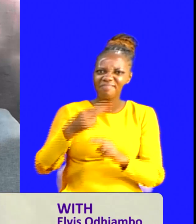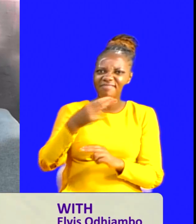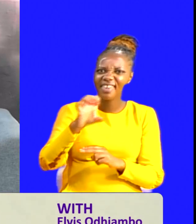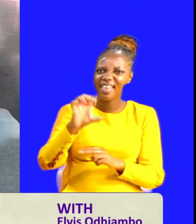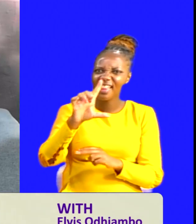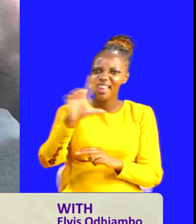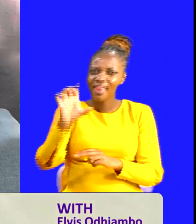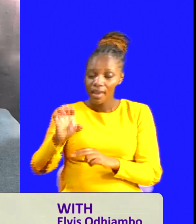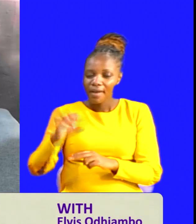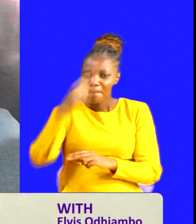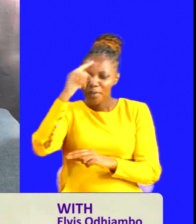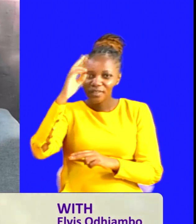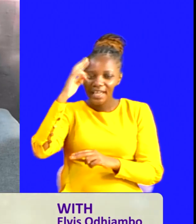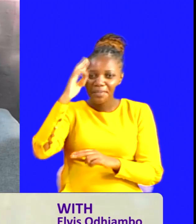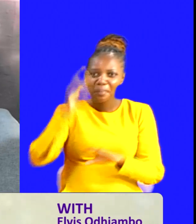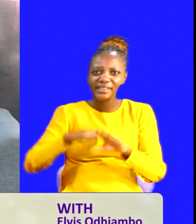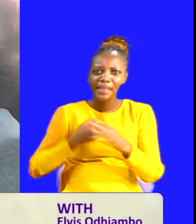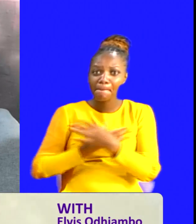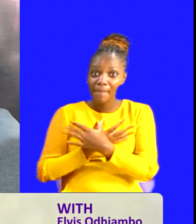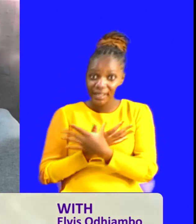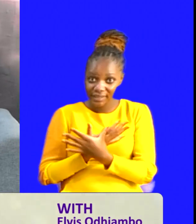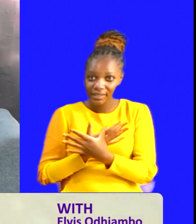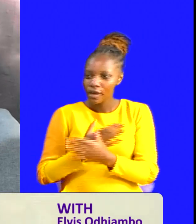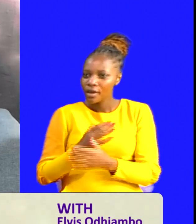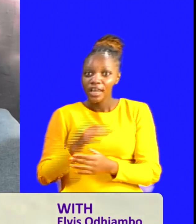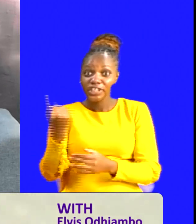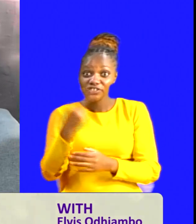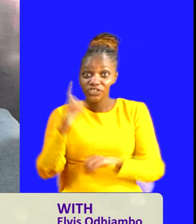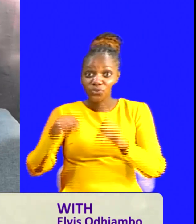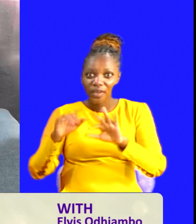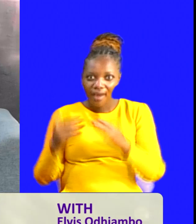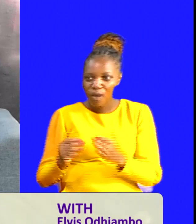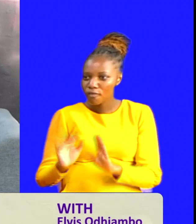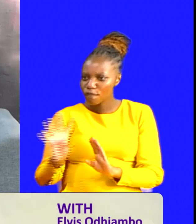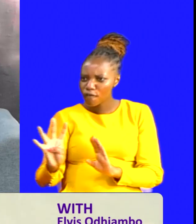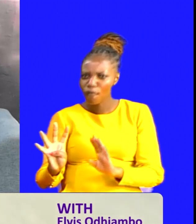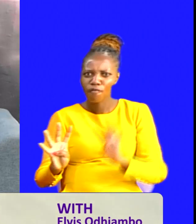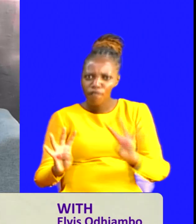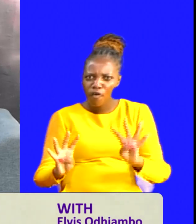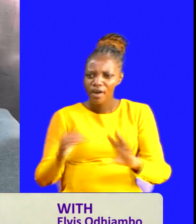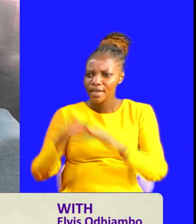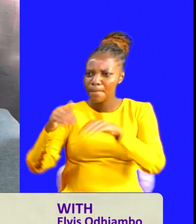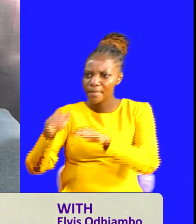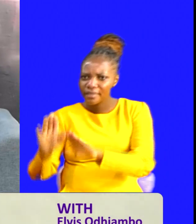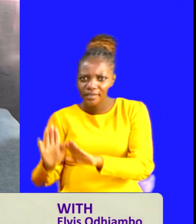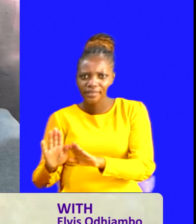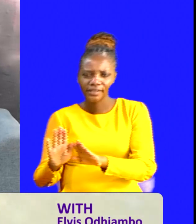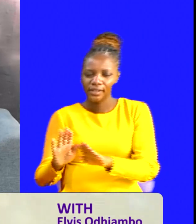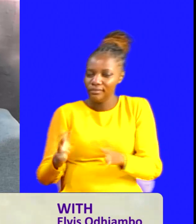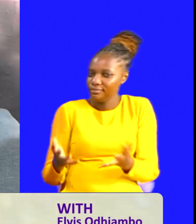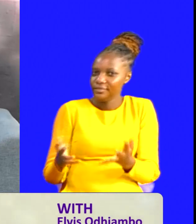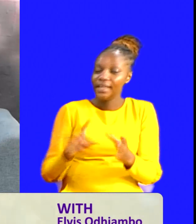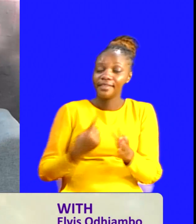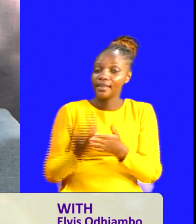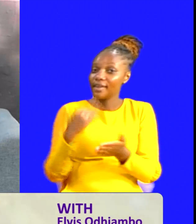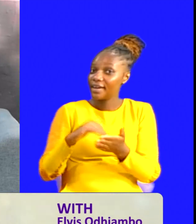coming up to the Berlin Marathon, there were four wins each. Eliud Kipchoge with 4 wins at the marathon, then Gebrselassie with also 4 wins. But then